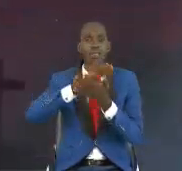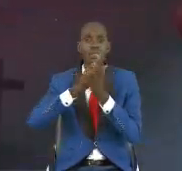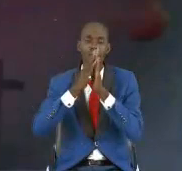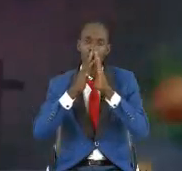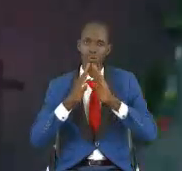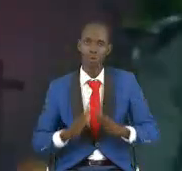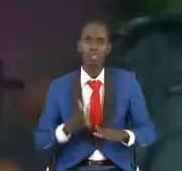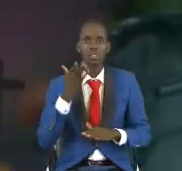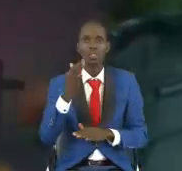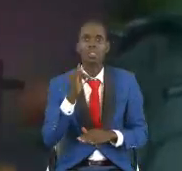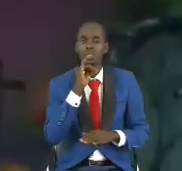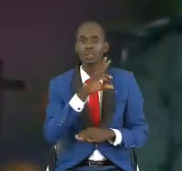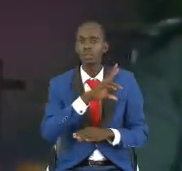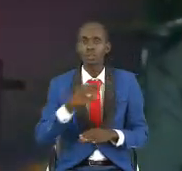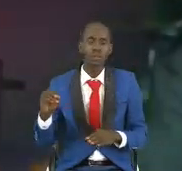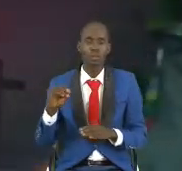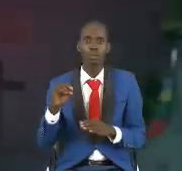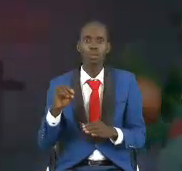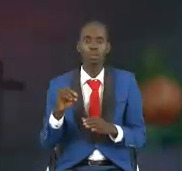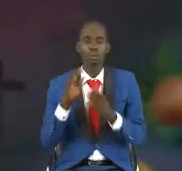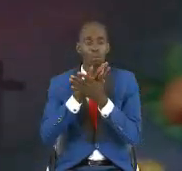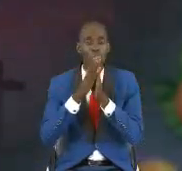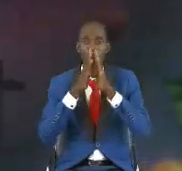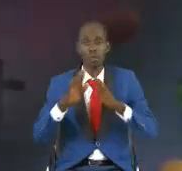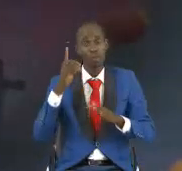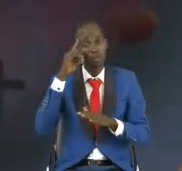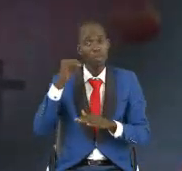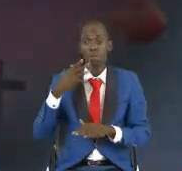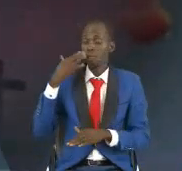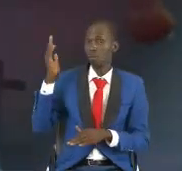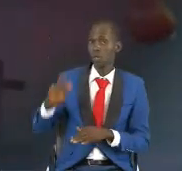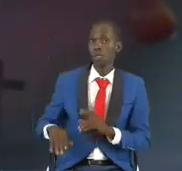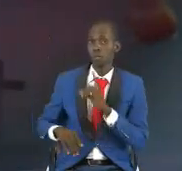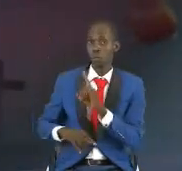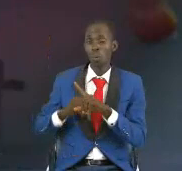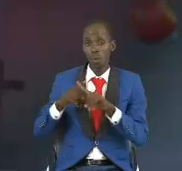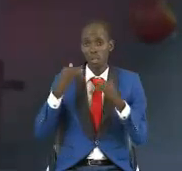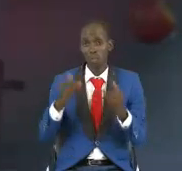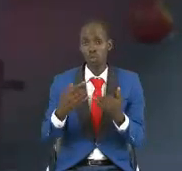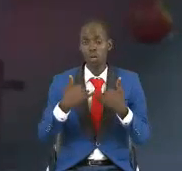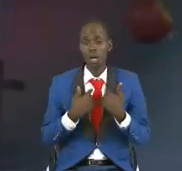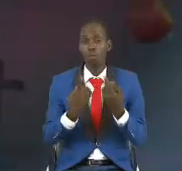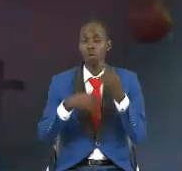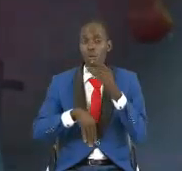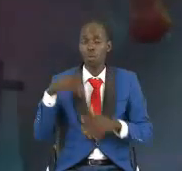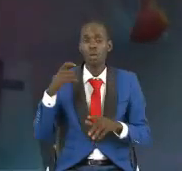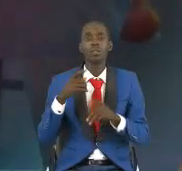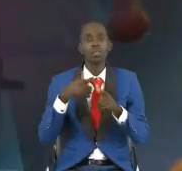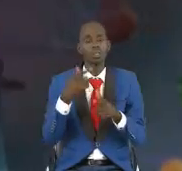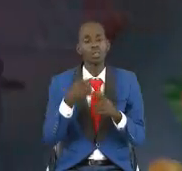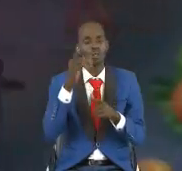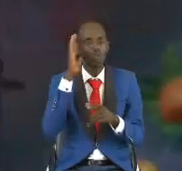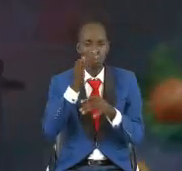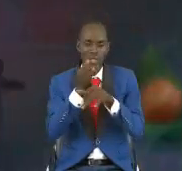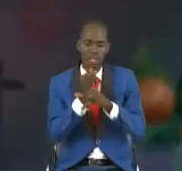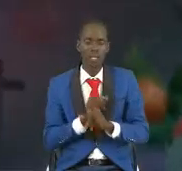the Lord, for the wicked. But now you come out of wickedness and you're going to inherit his peace. There'll be peace